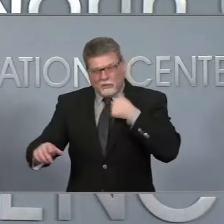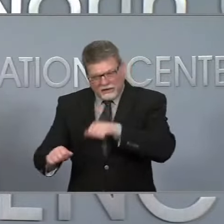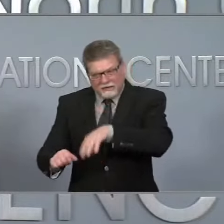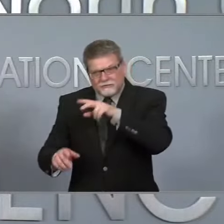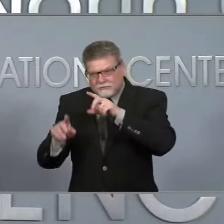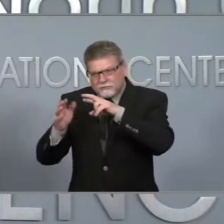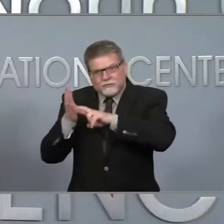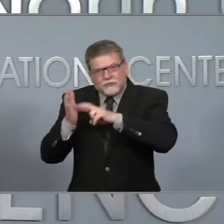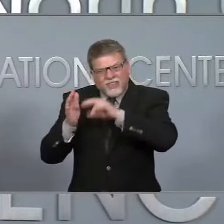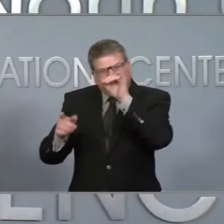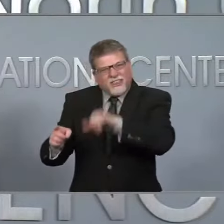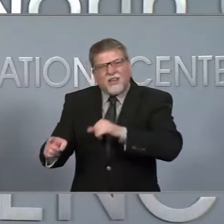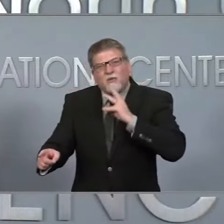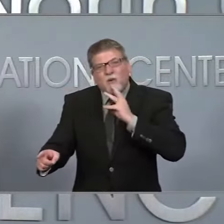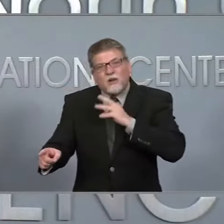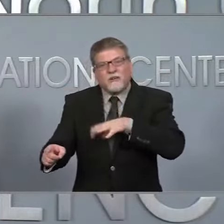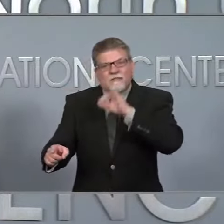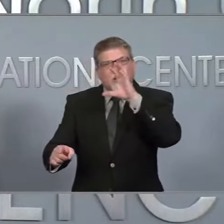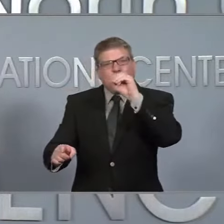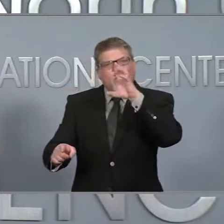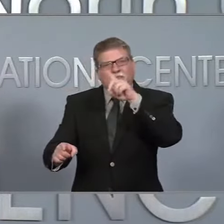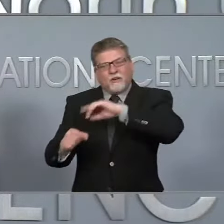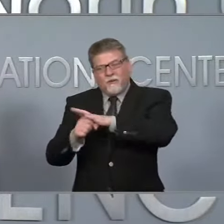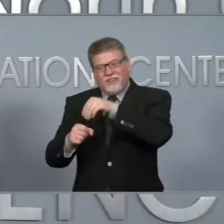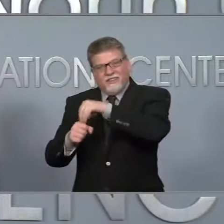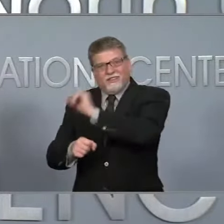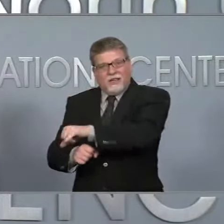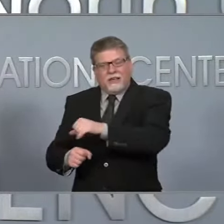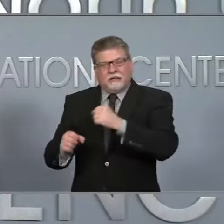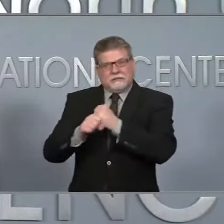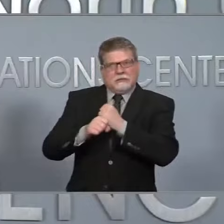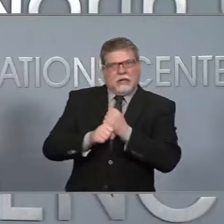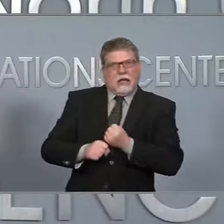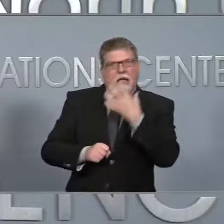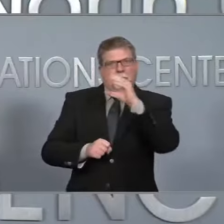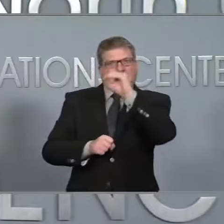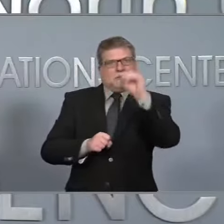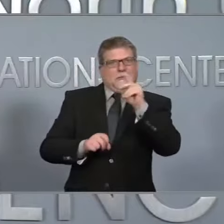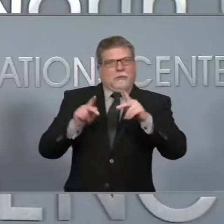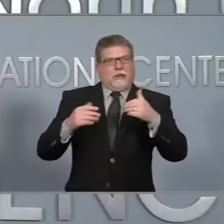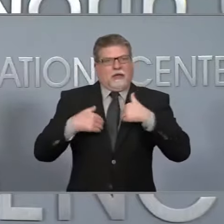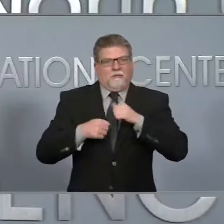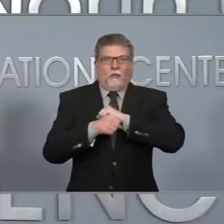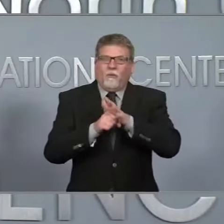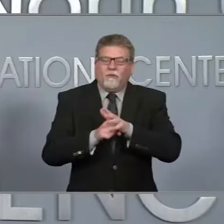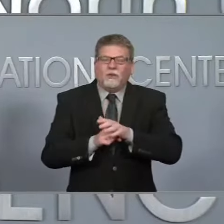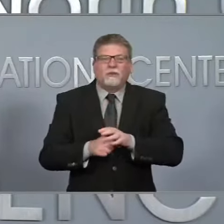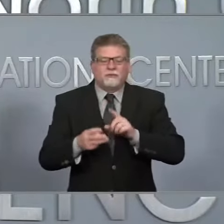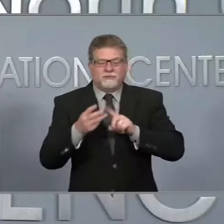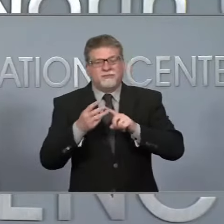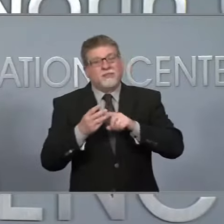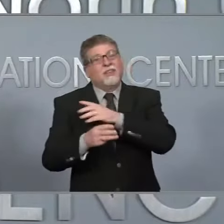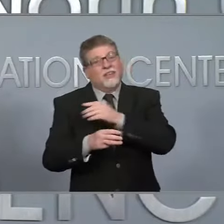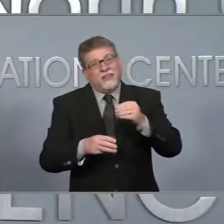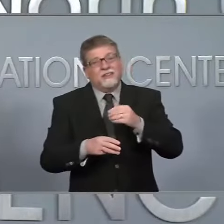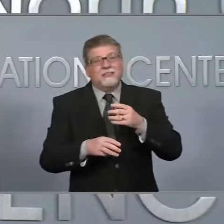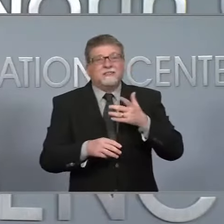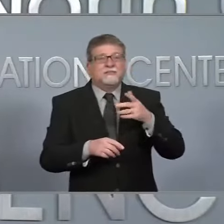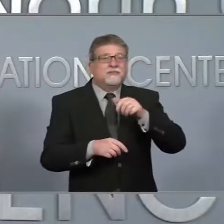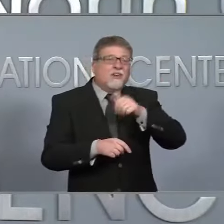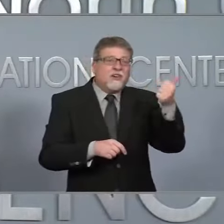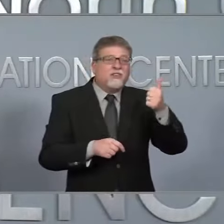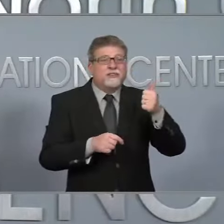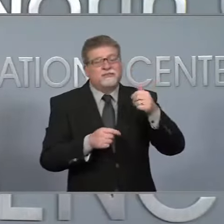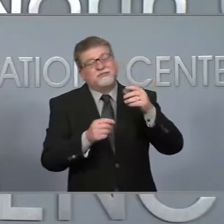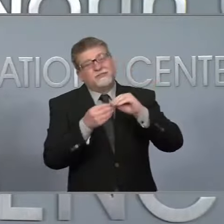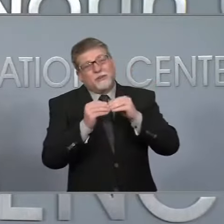communities. Those metrics give us really early indications, along with hospitalizations and tragically deaths, to get a more holistic